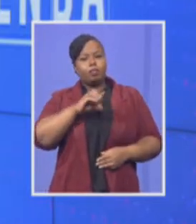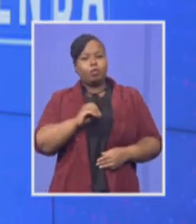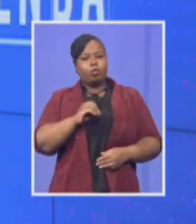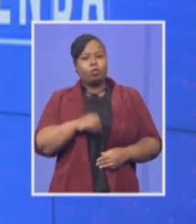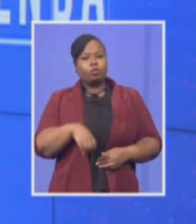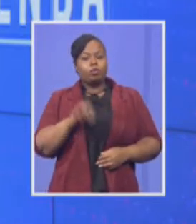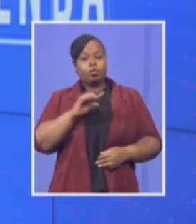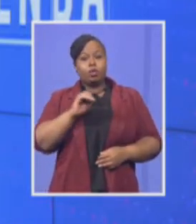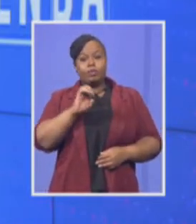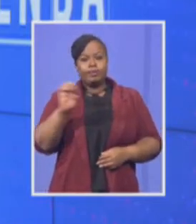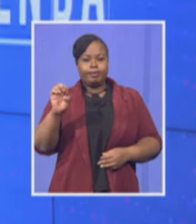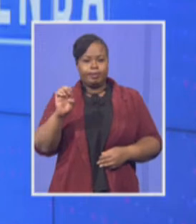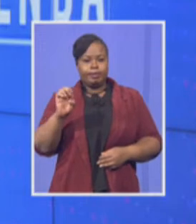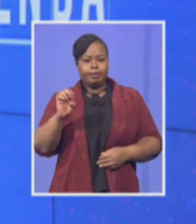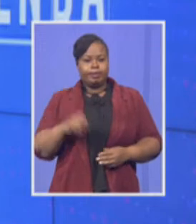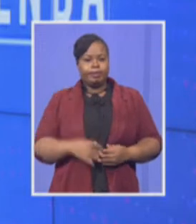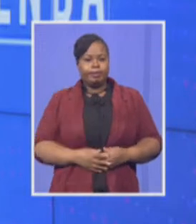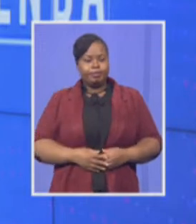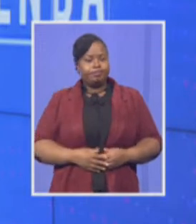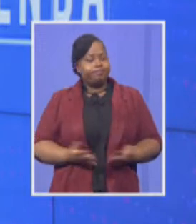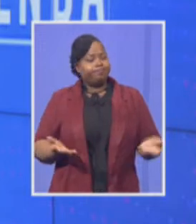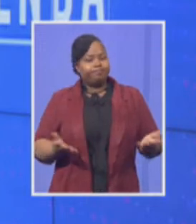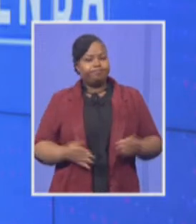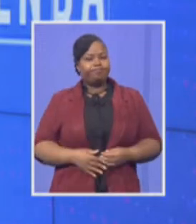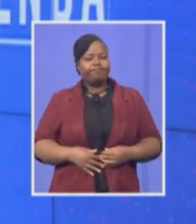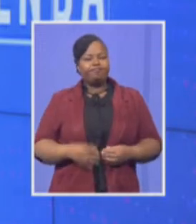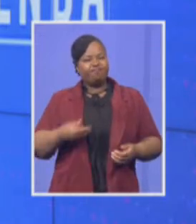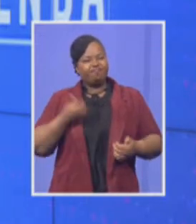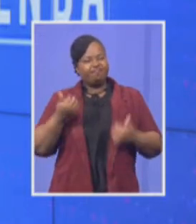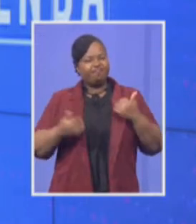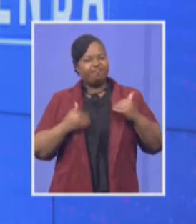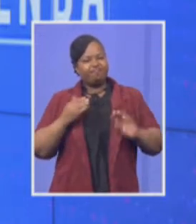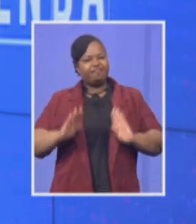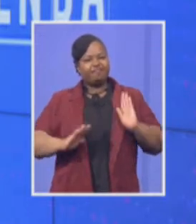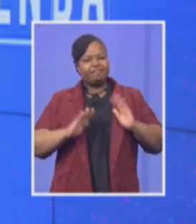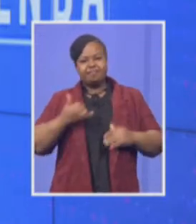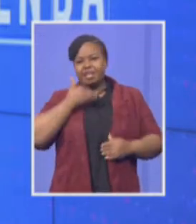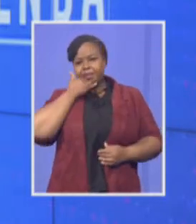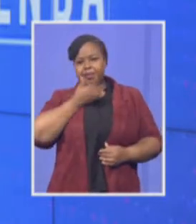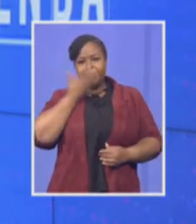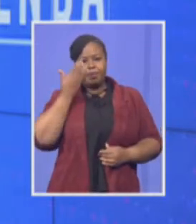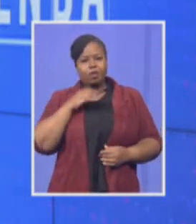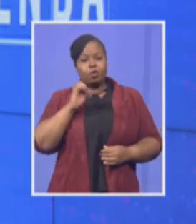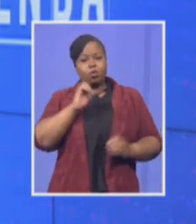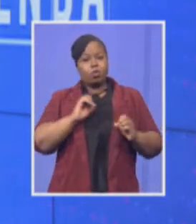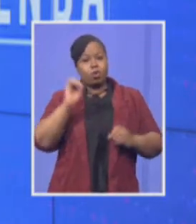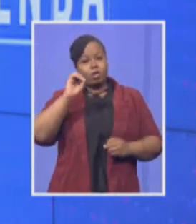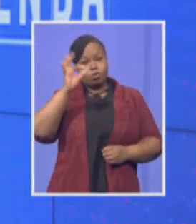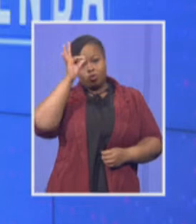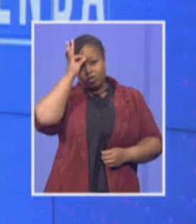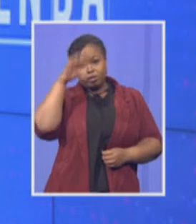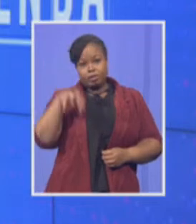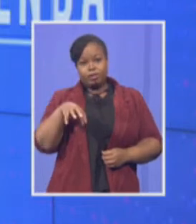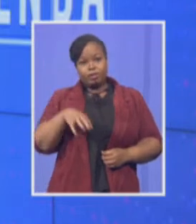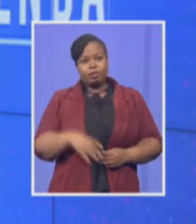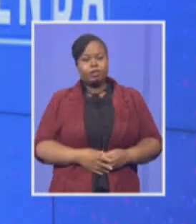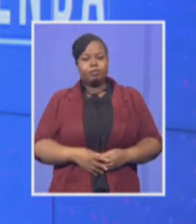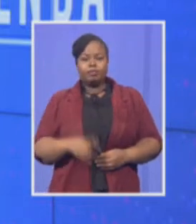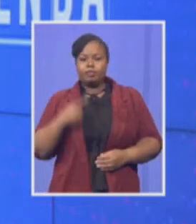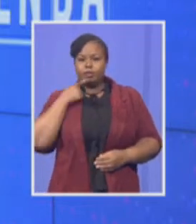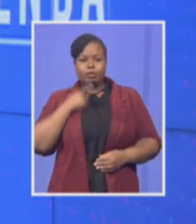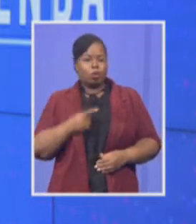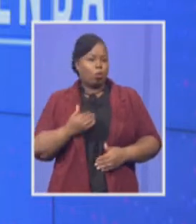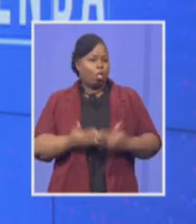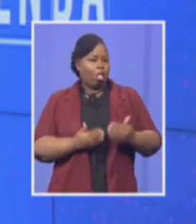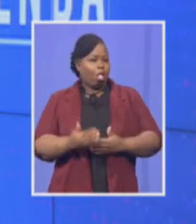in Soweto. Just displaying their unhappiness with the Orlando police station and how it is being